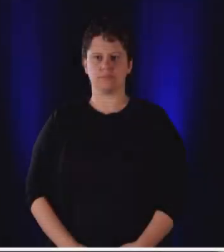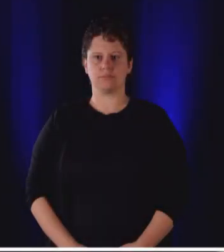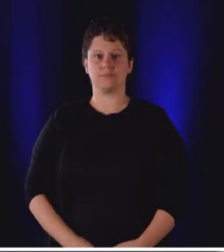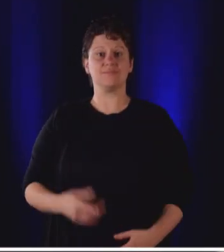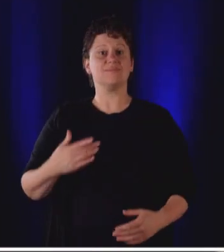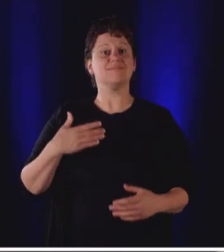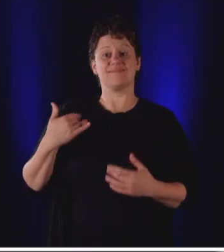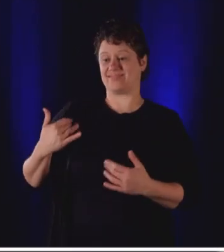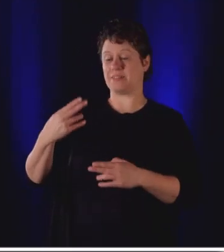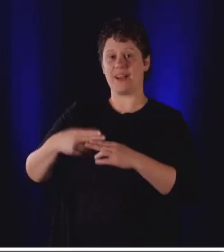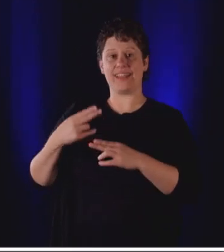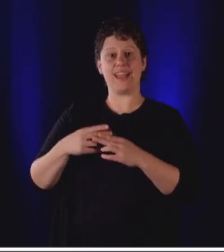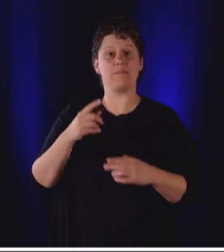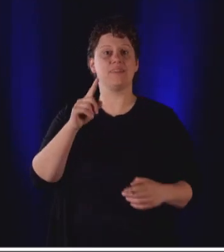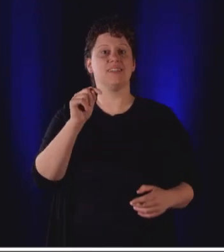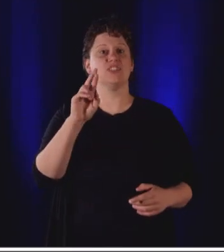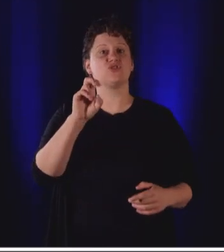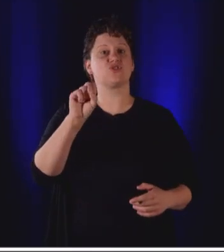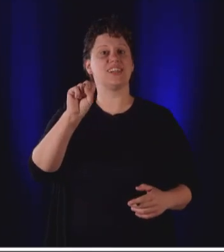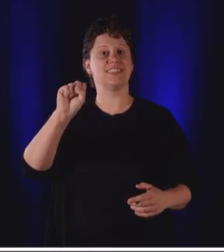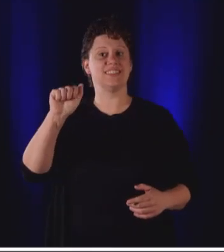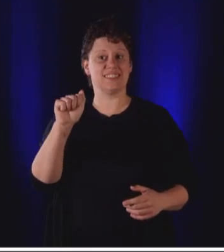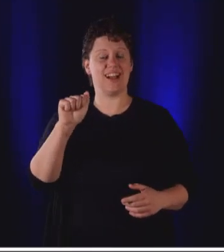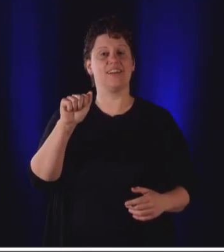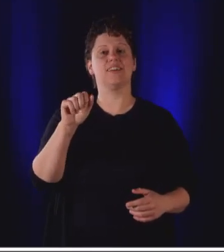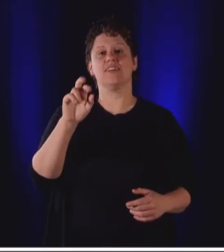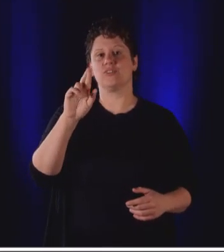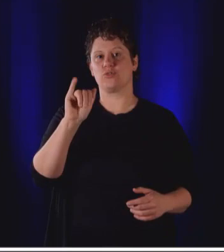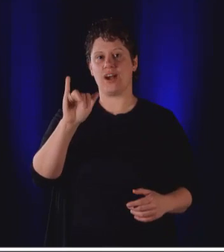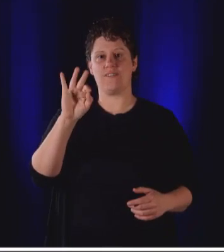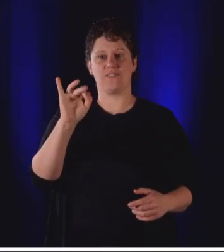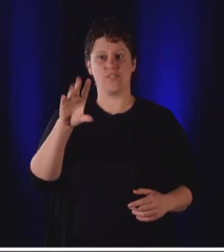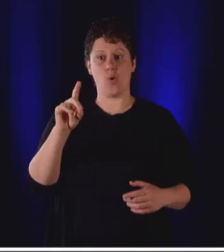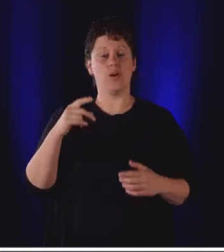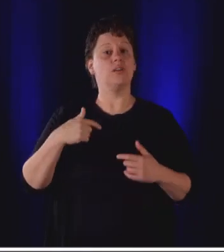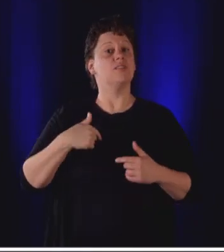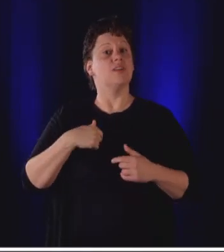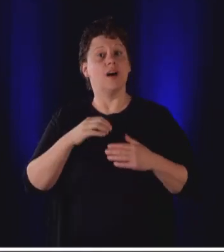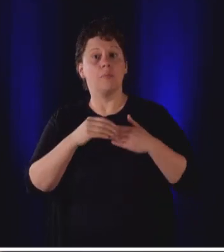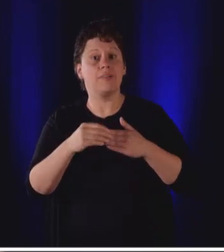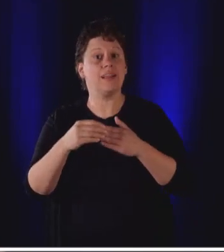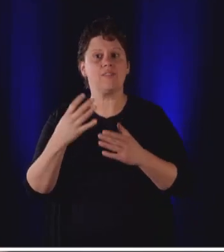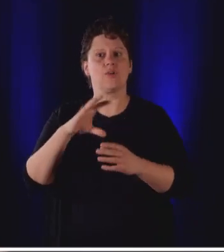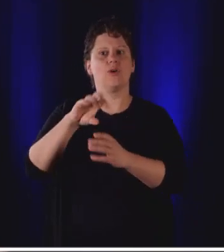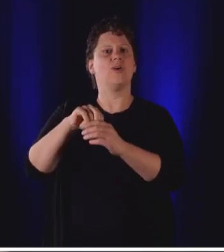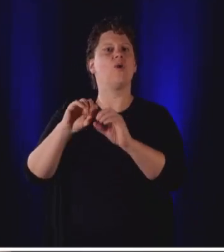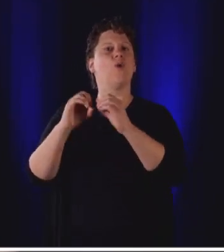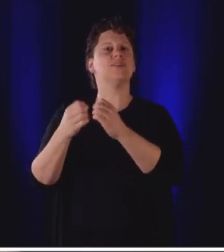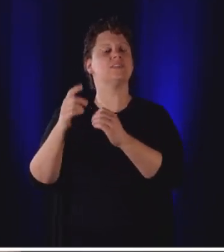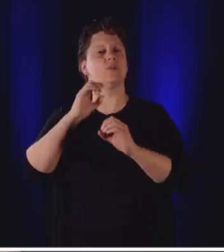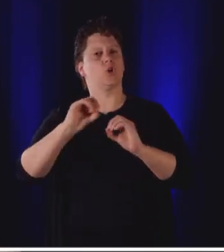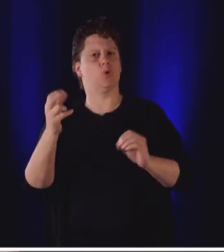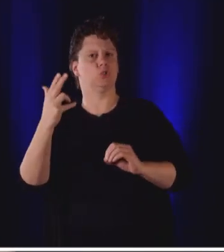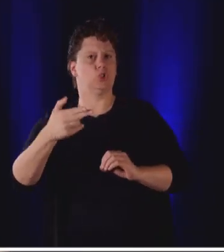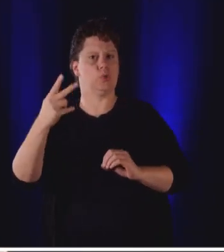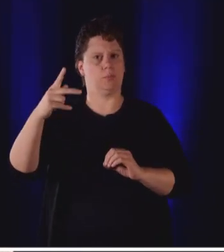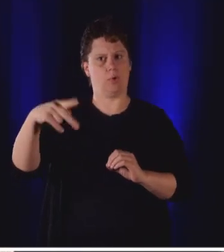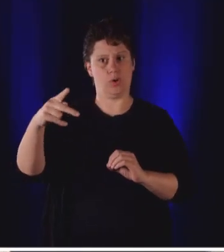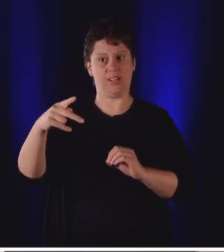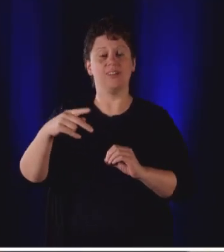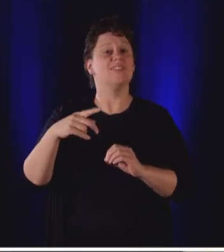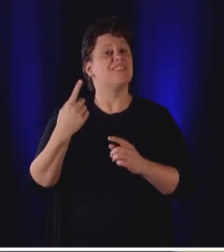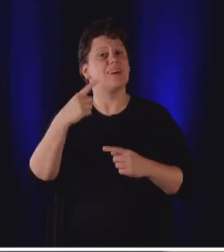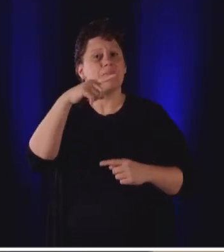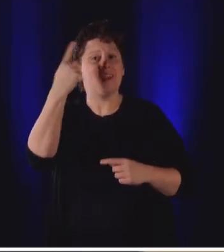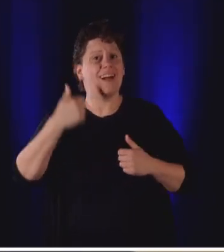My name is Teressa Raiford. I'm the lead organizer and founder of Don't Shoot Portland, which is a Black Lives Matter movement here in Oregon.